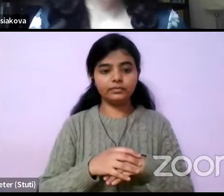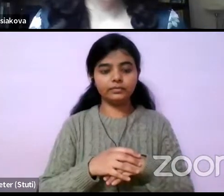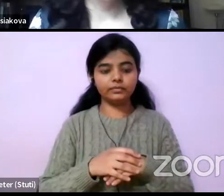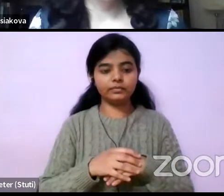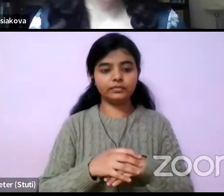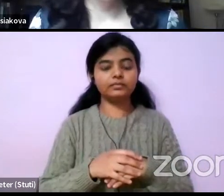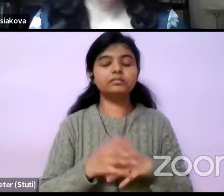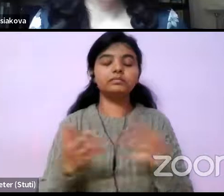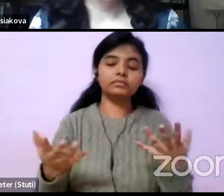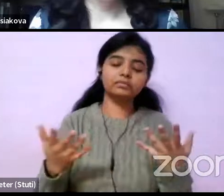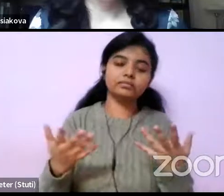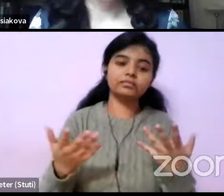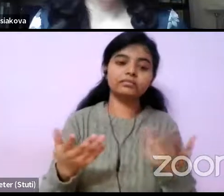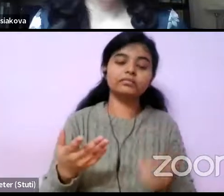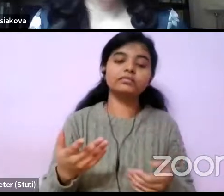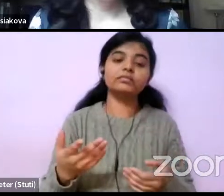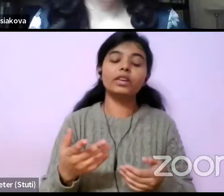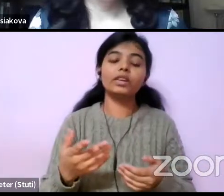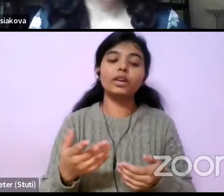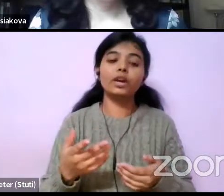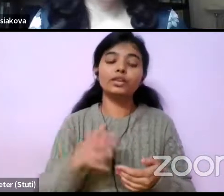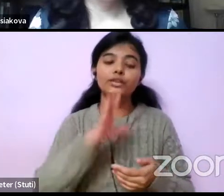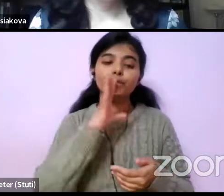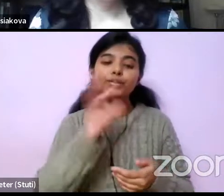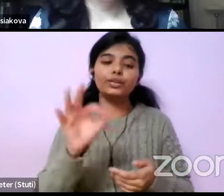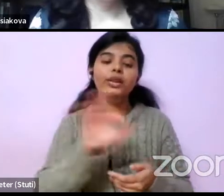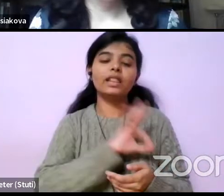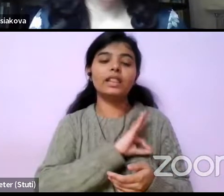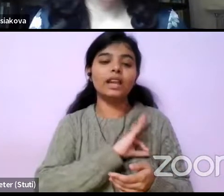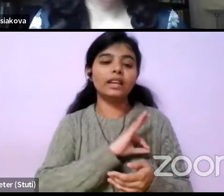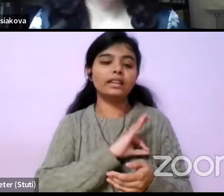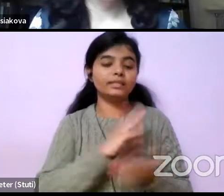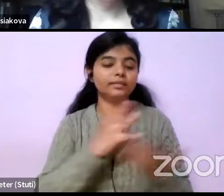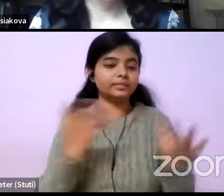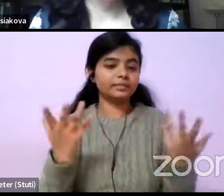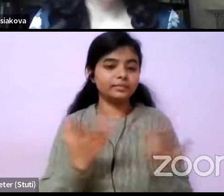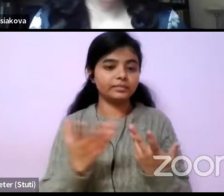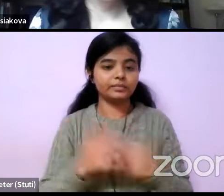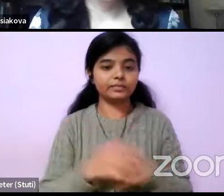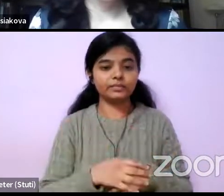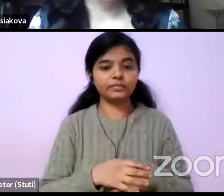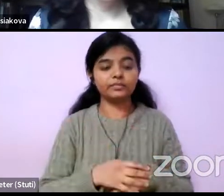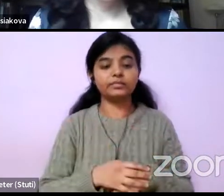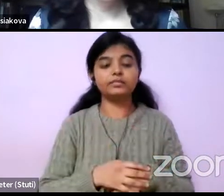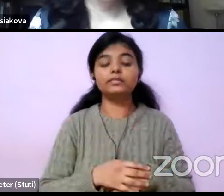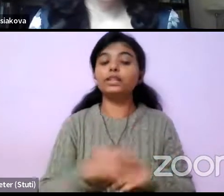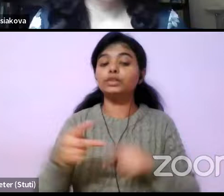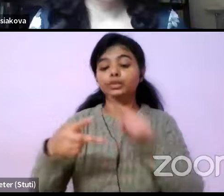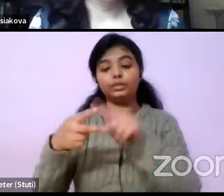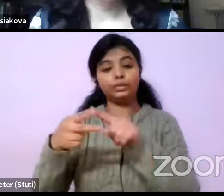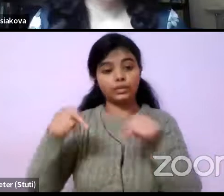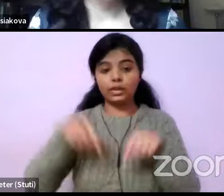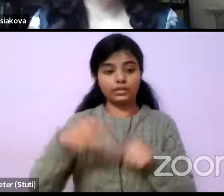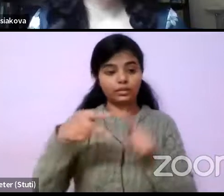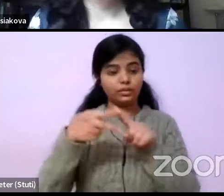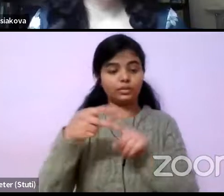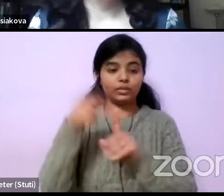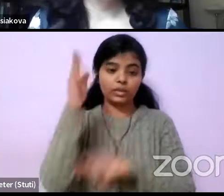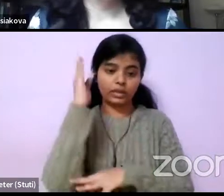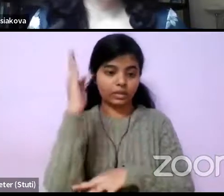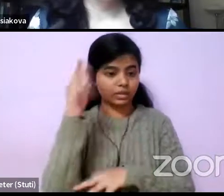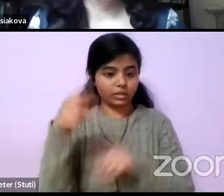I would like to really point out in summation the two papers that were presented here. They are